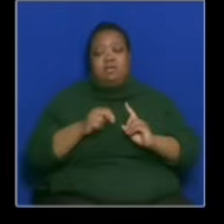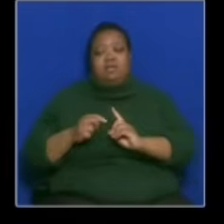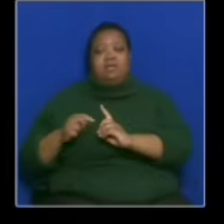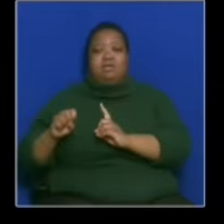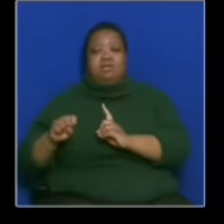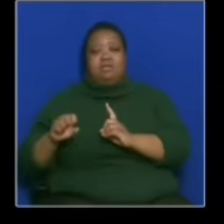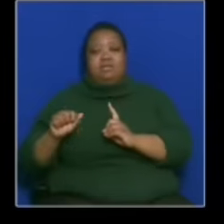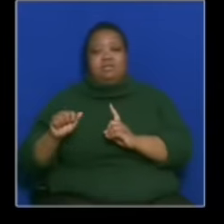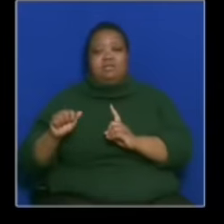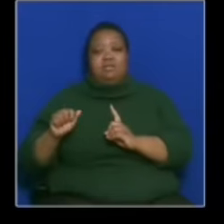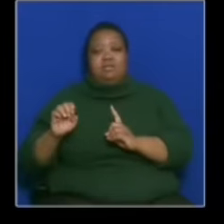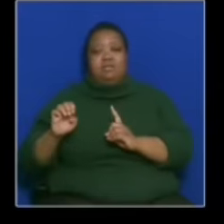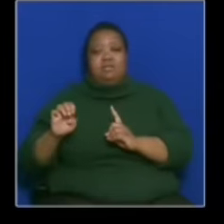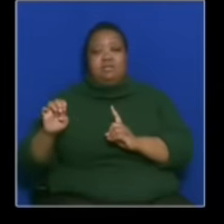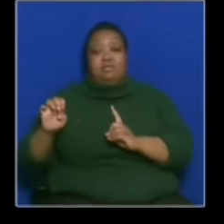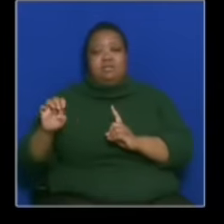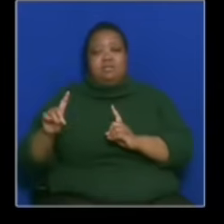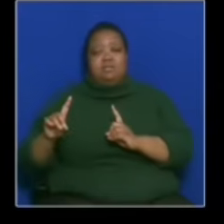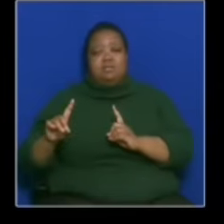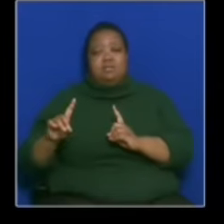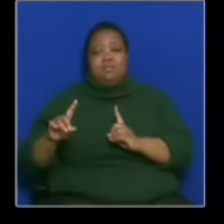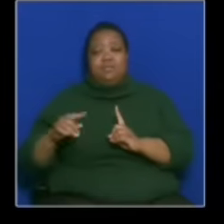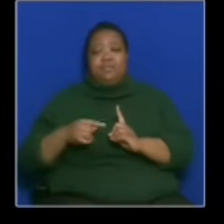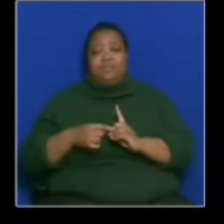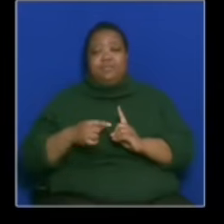General Carne, where Mr. Sayed is essentially